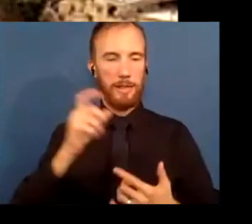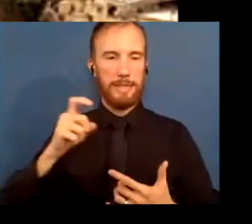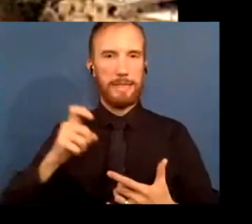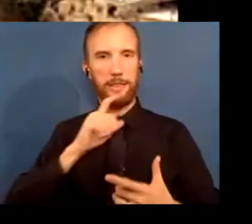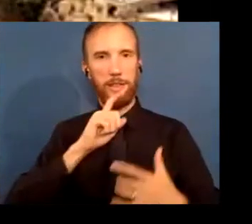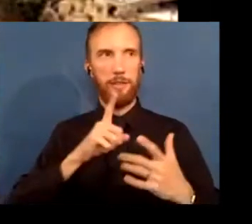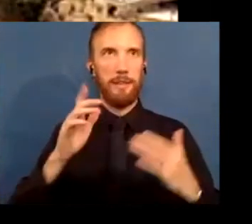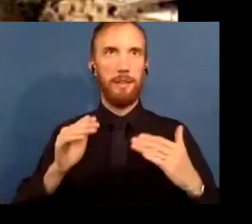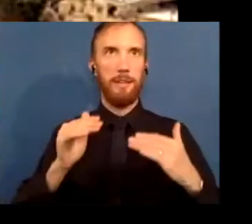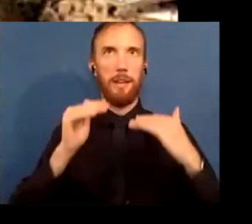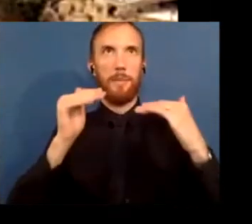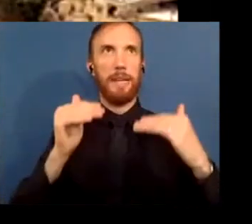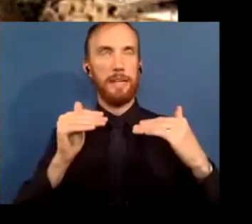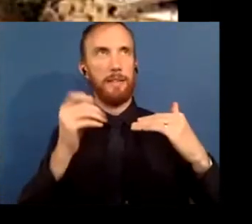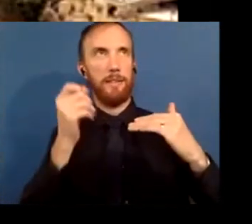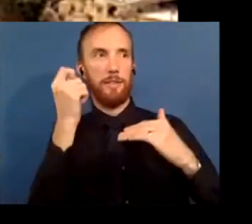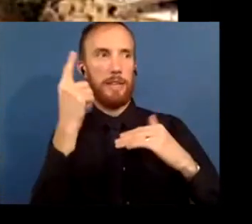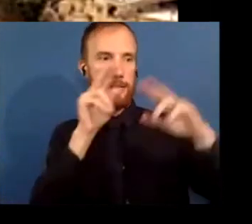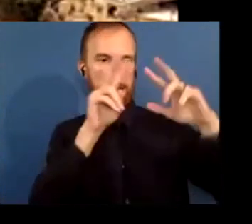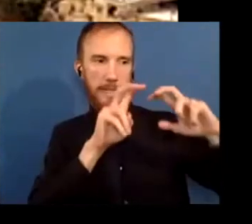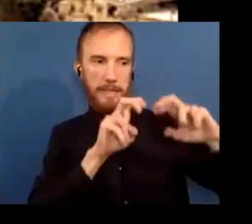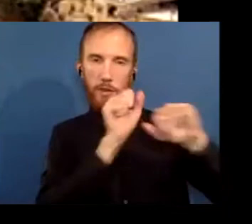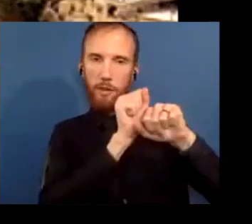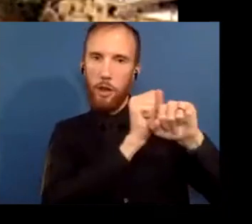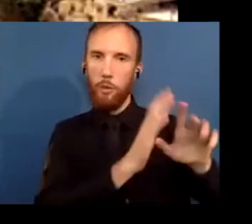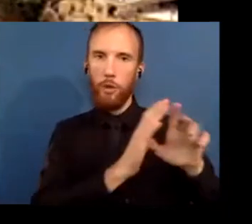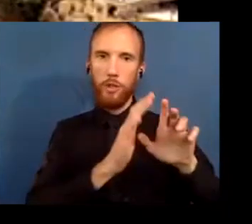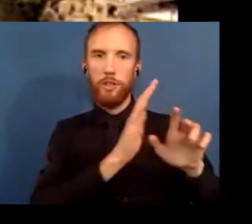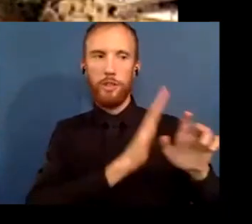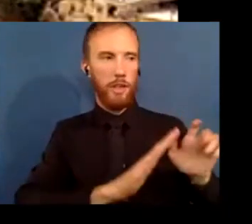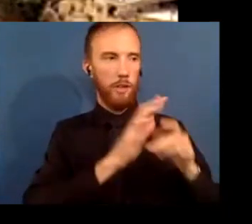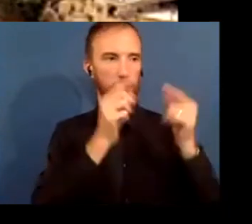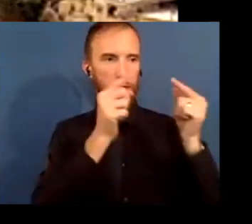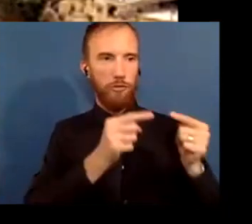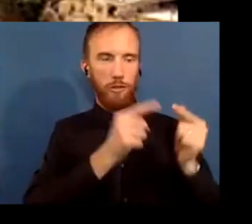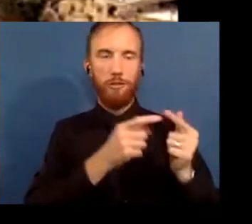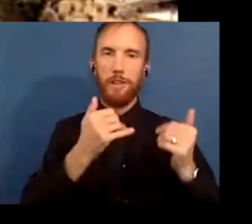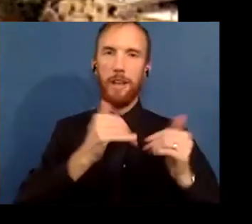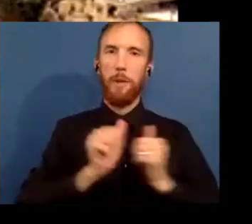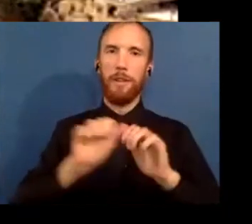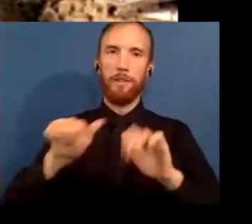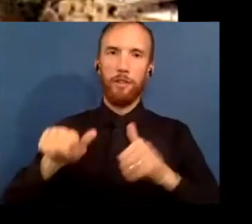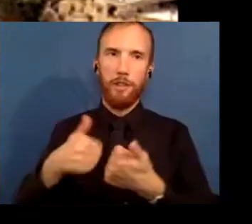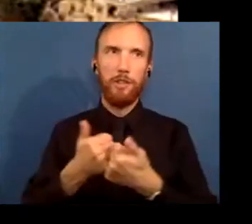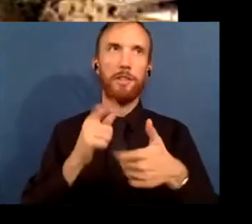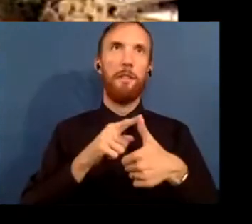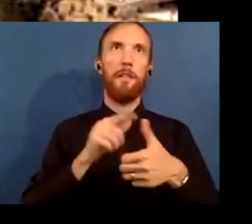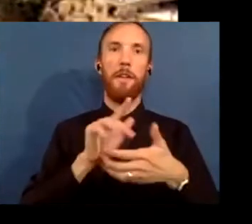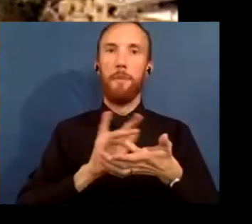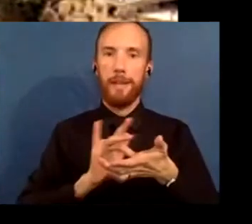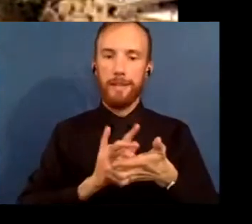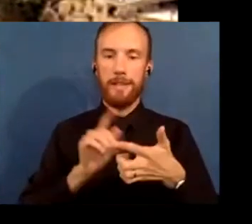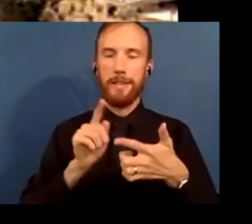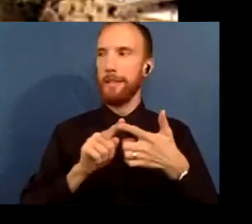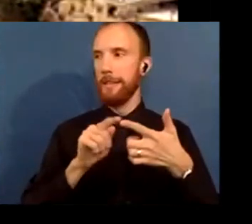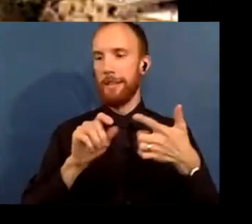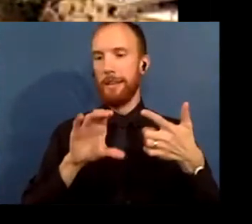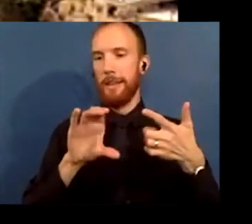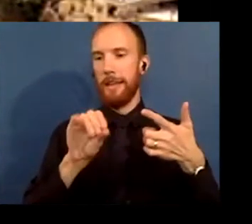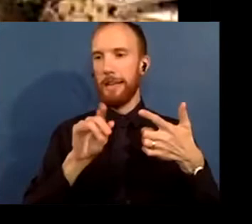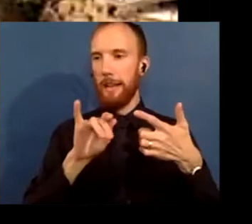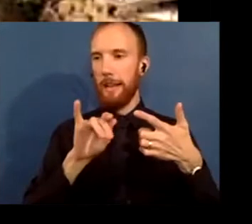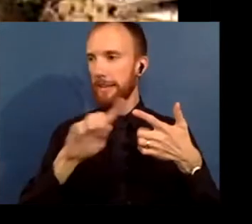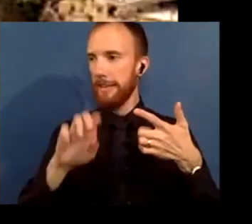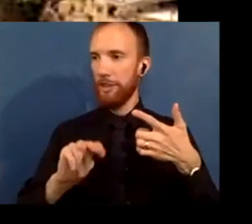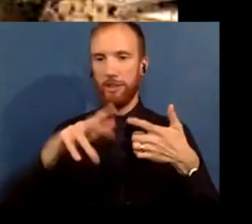workers' struggles in the context of current challenges related to medicine, colonization of people and ideas,